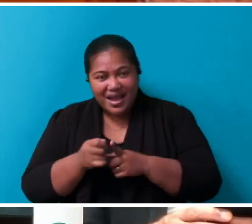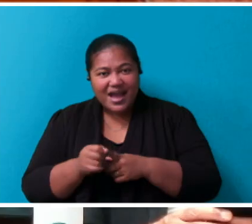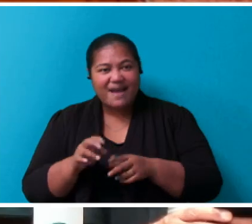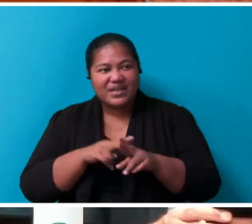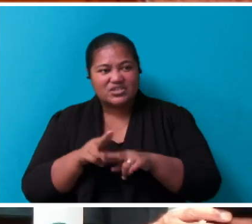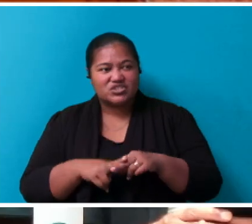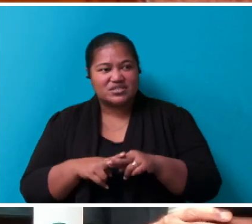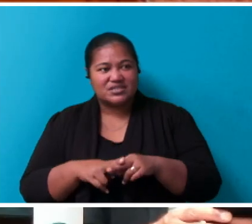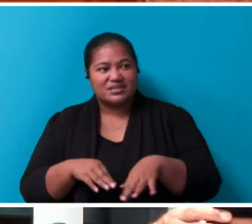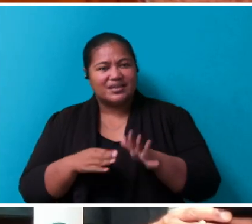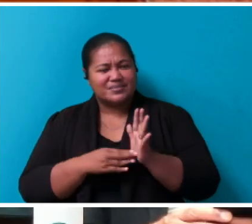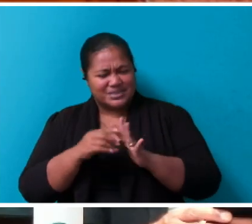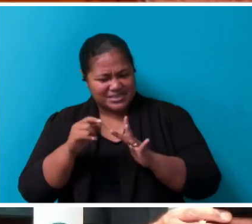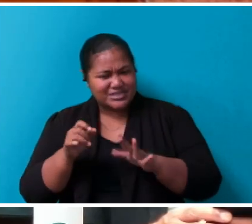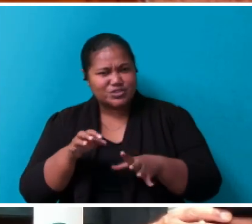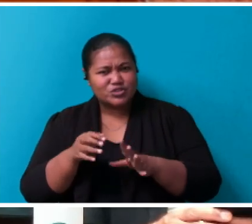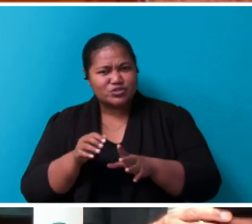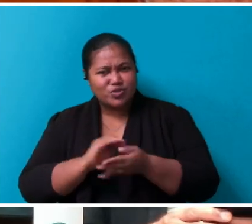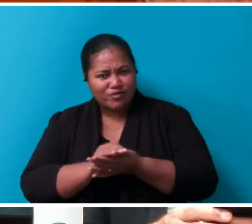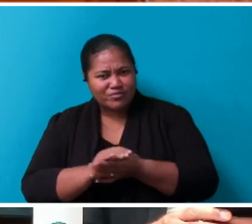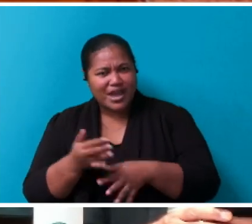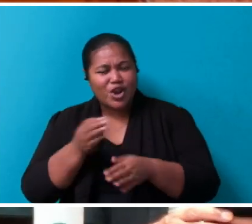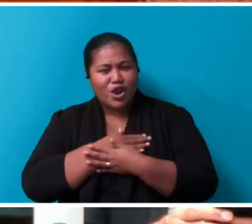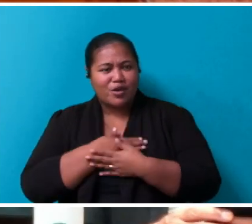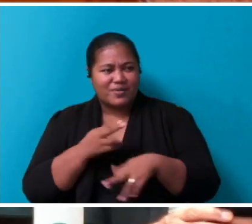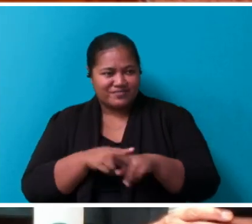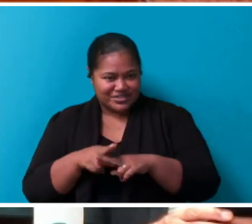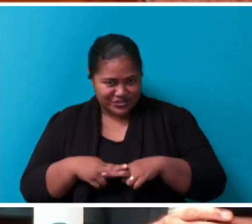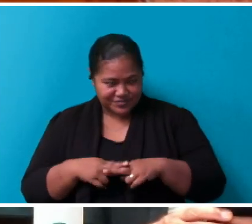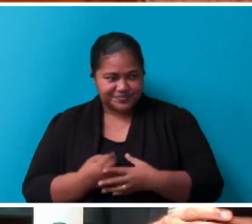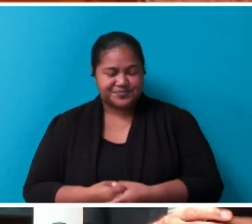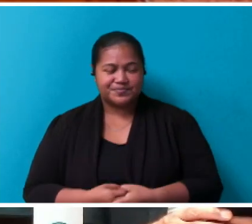and Lolama Fiji. In February, the Trade Commission helped